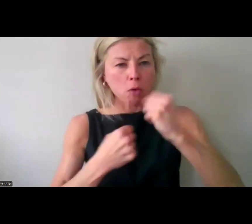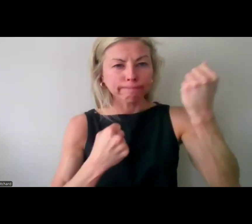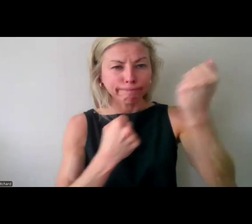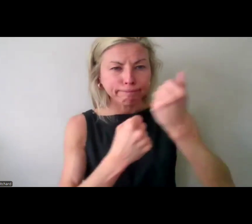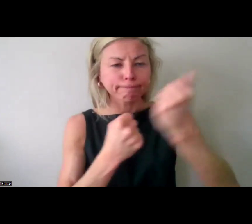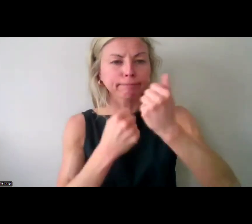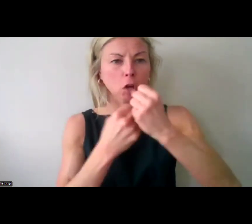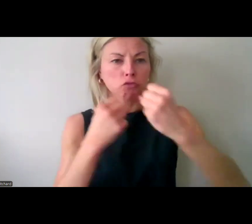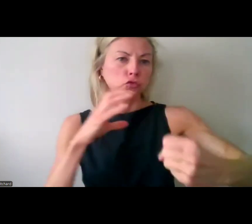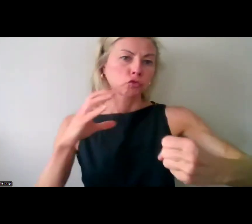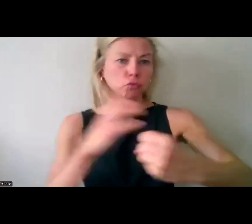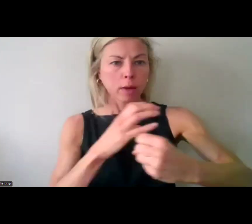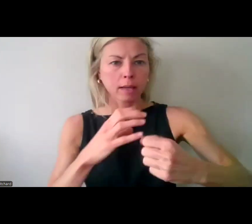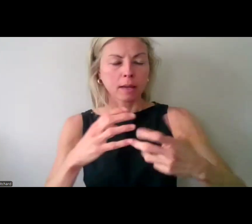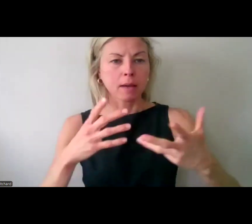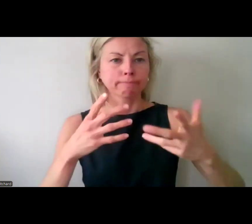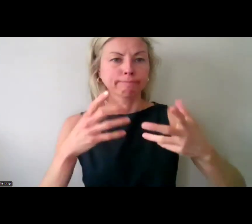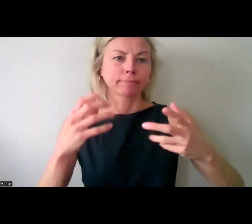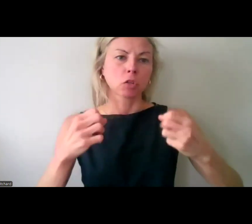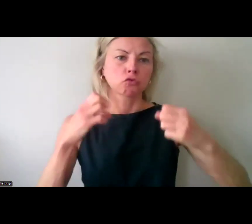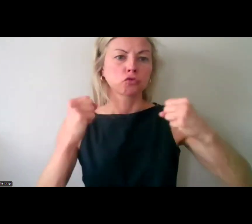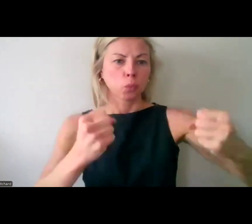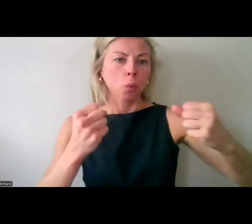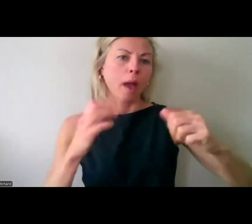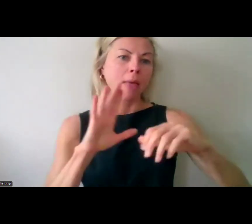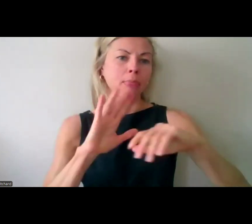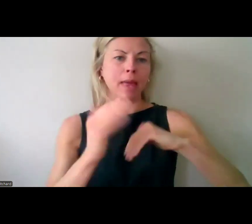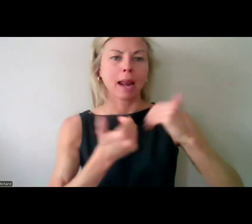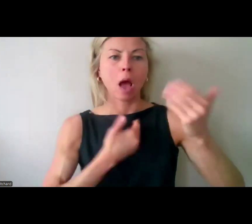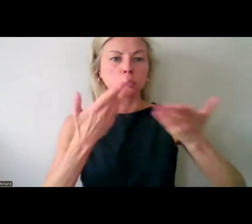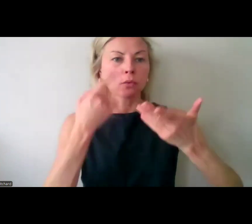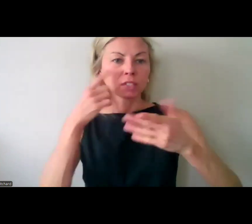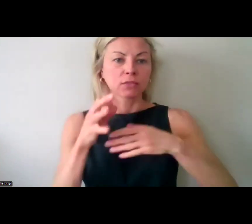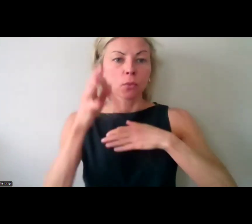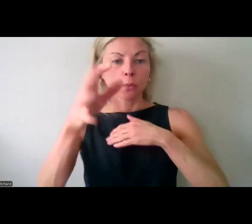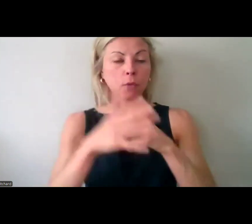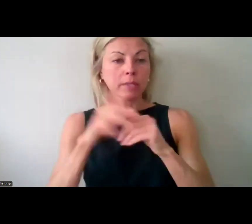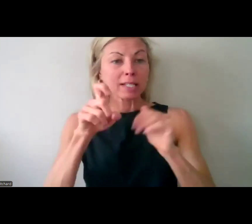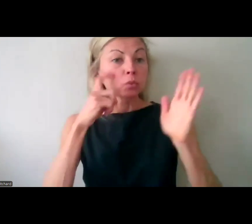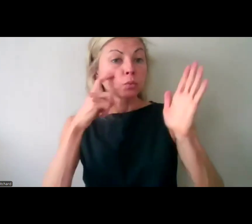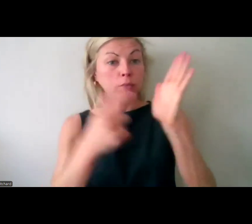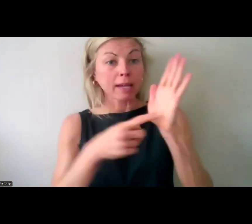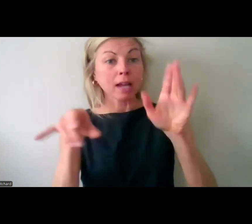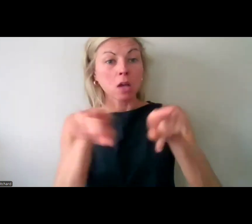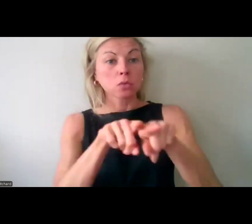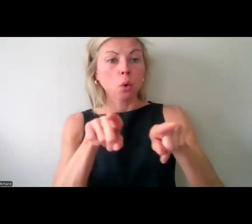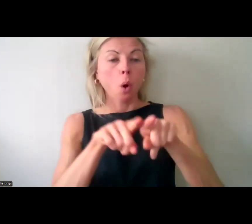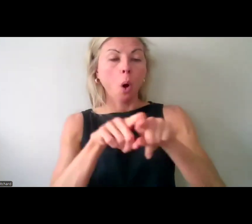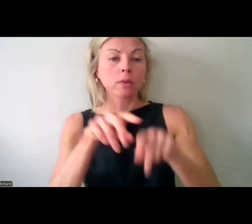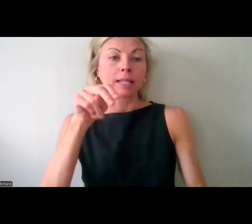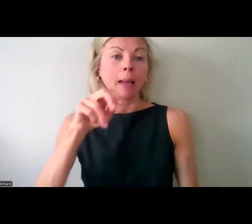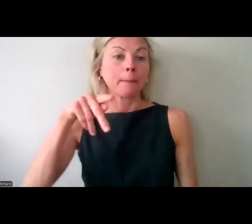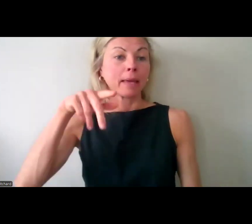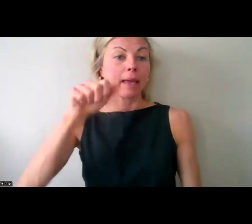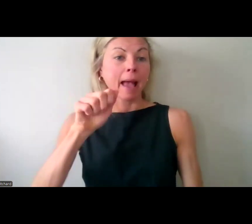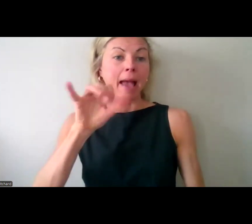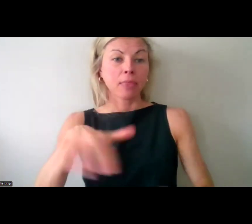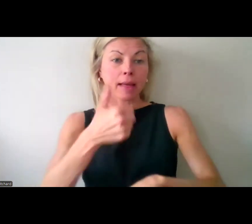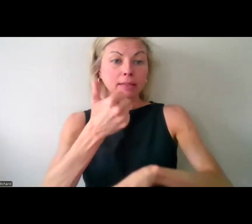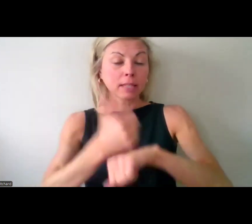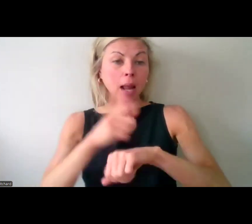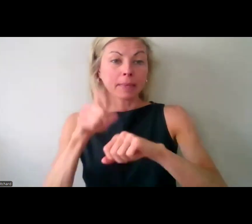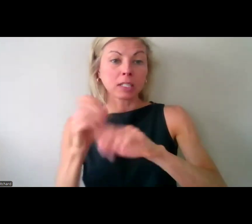future. And then I think what we want to also recognize is that the MPA implementation must now shift to realize